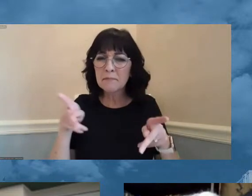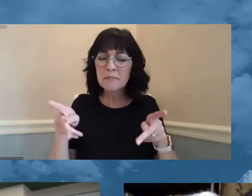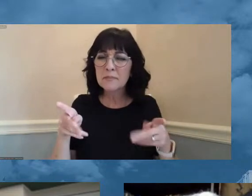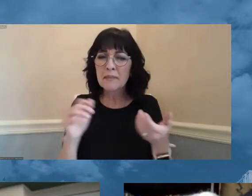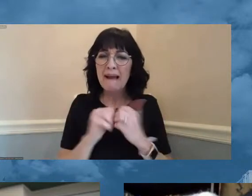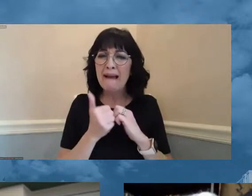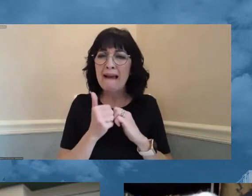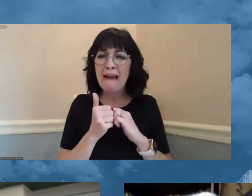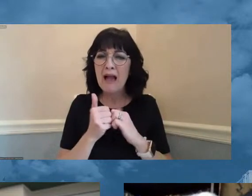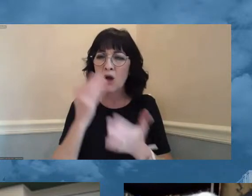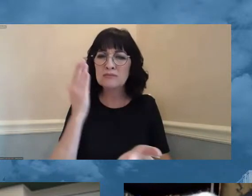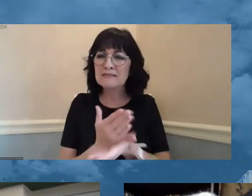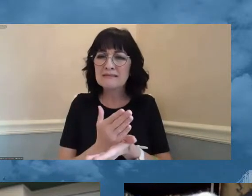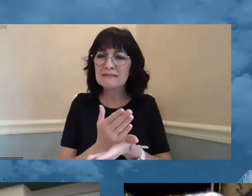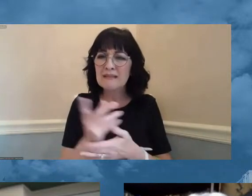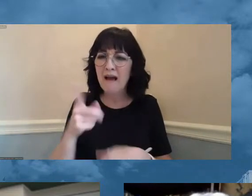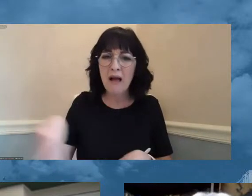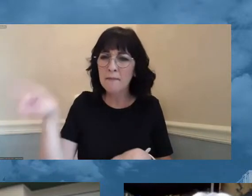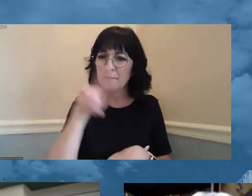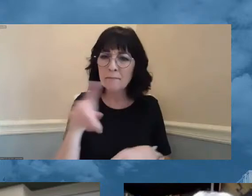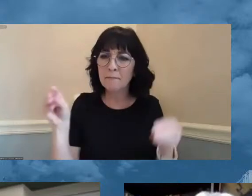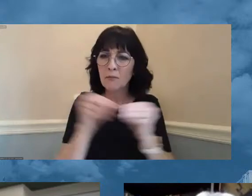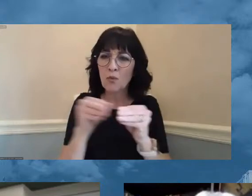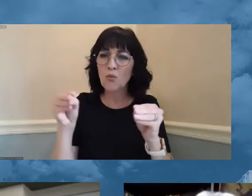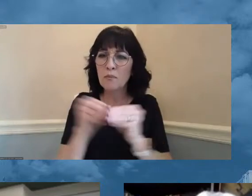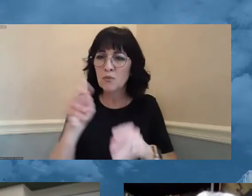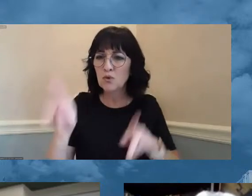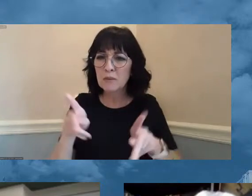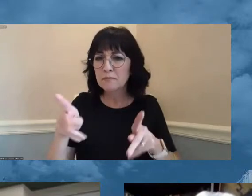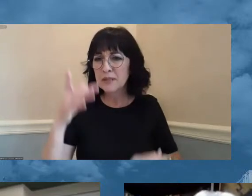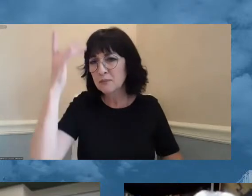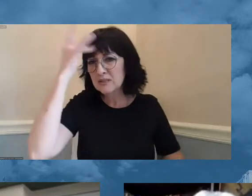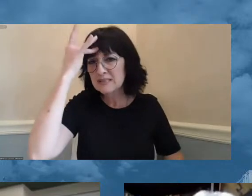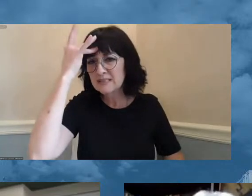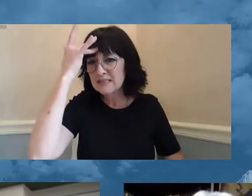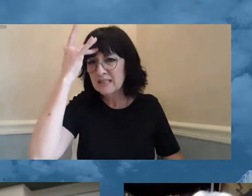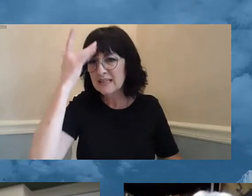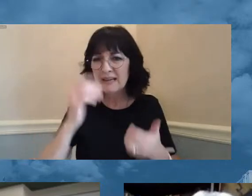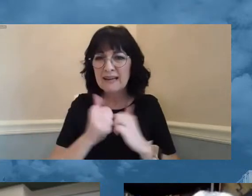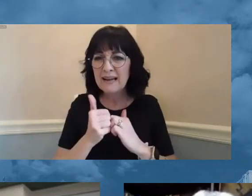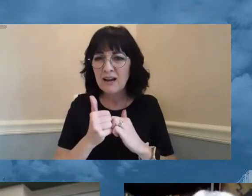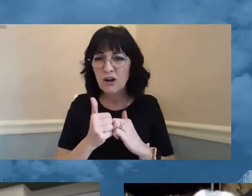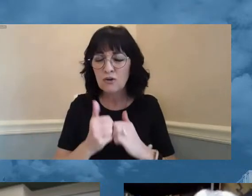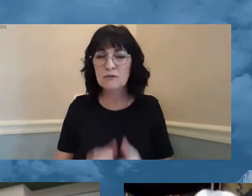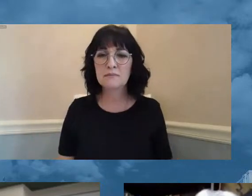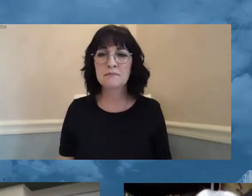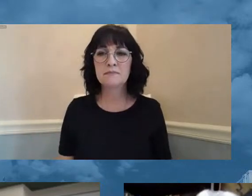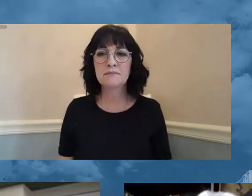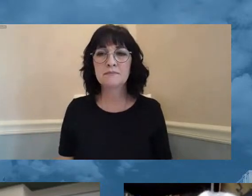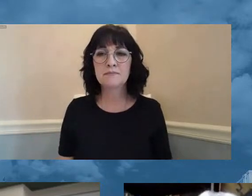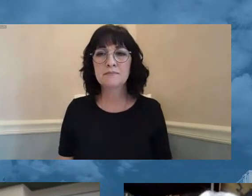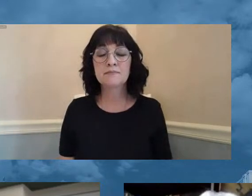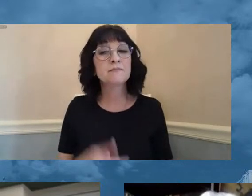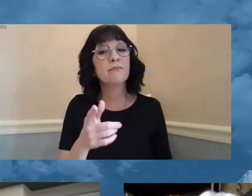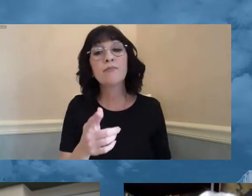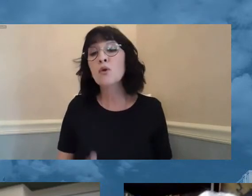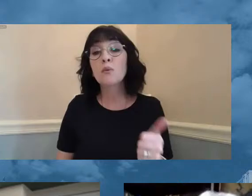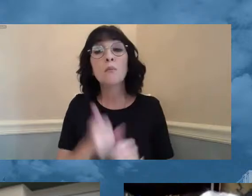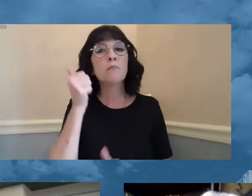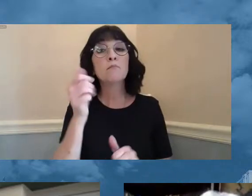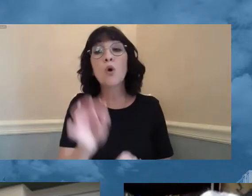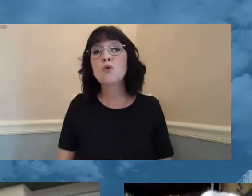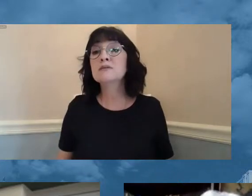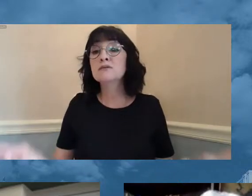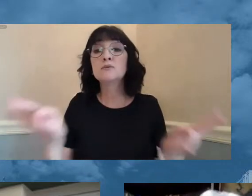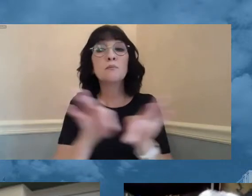Well, one of the things that we know we've learned over the last year is the most important thing that you can do is wear a mask, particularly when